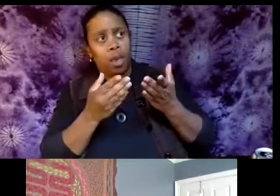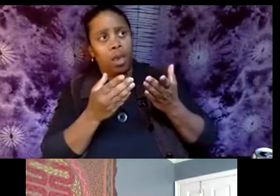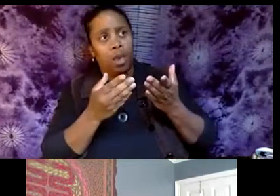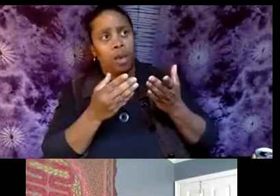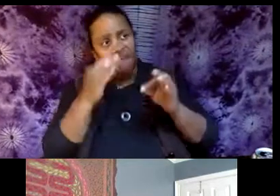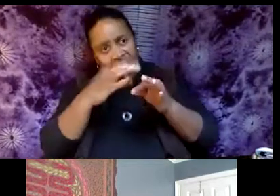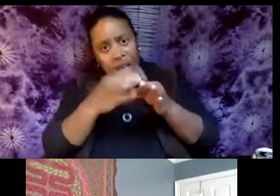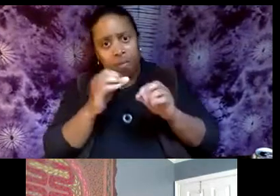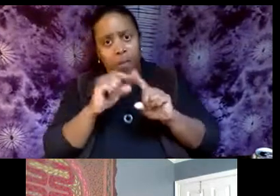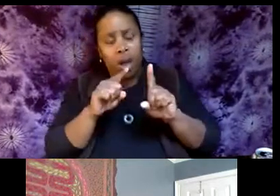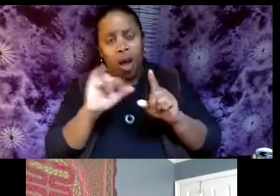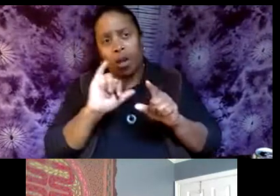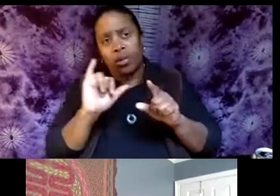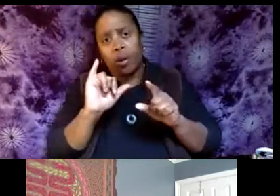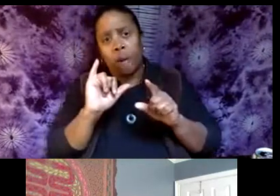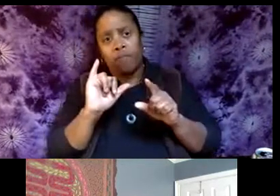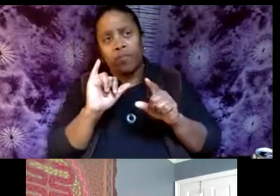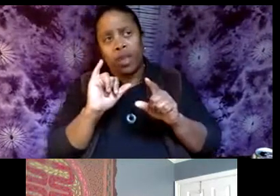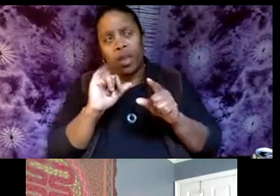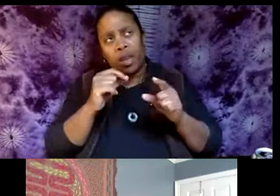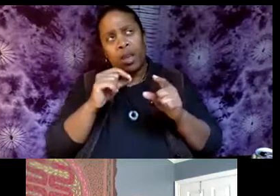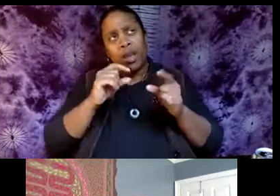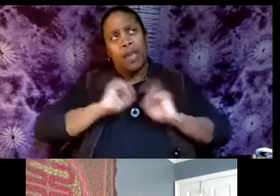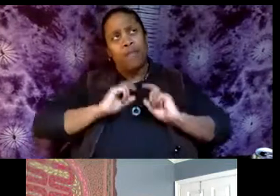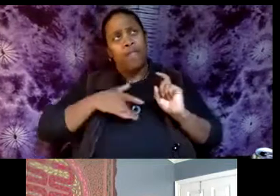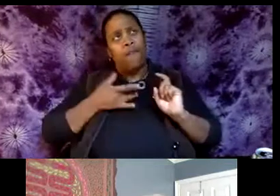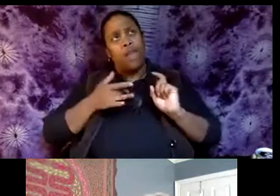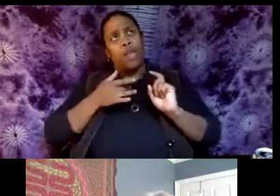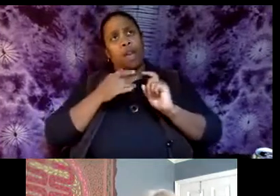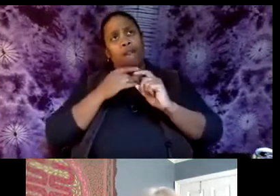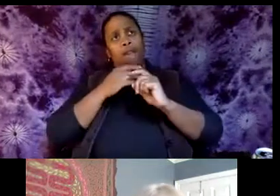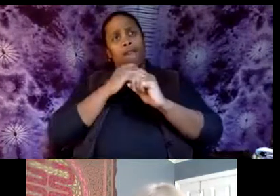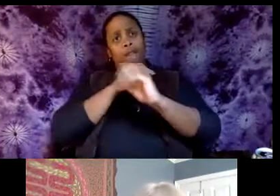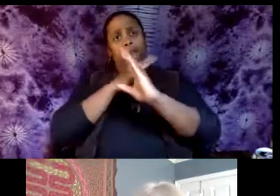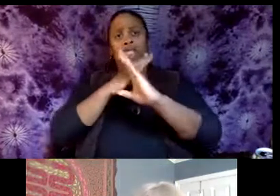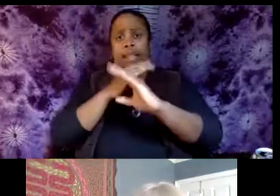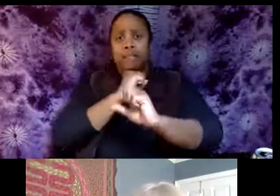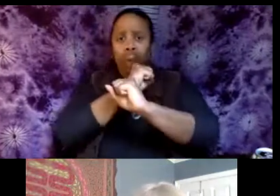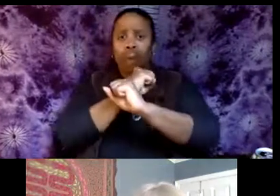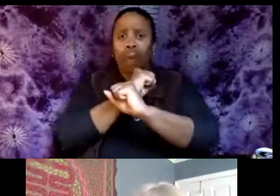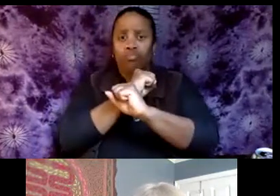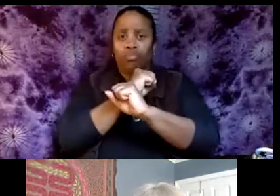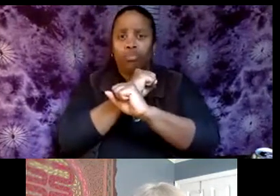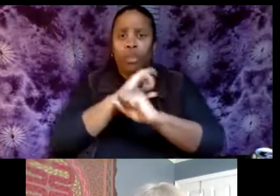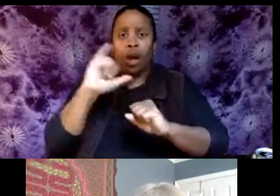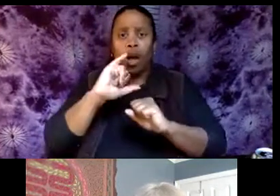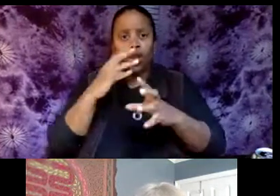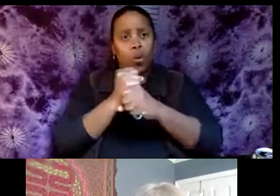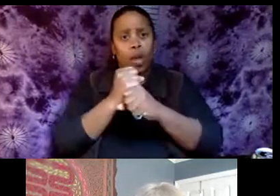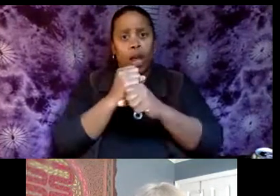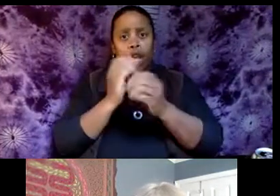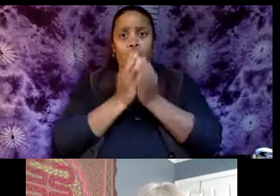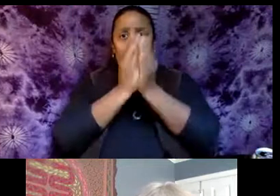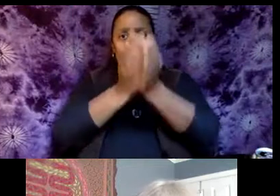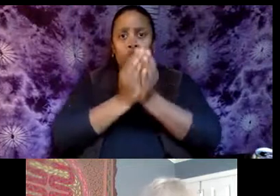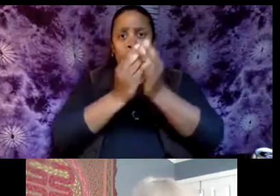also giving me the protection feeling that you're being protected again. And then you also got like this, the steering wheel of a ship, which makes